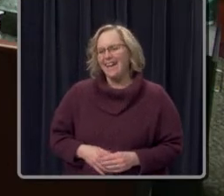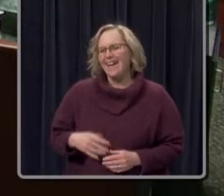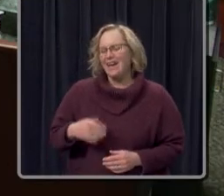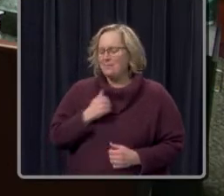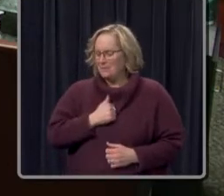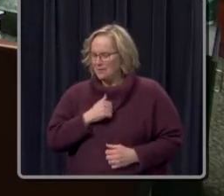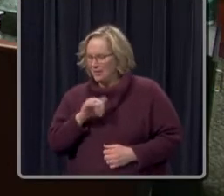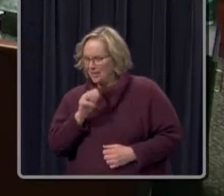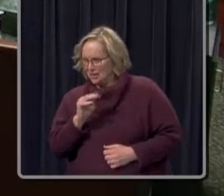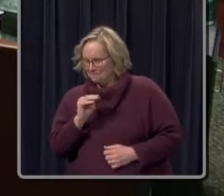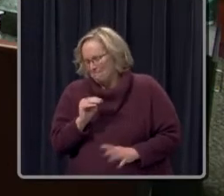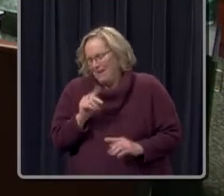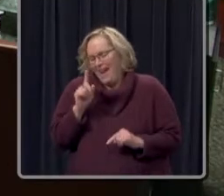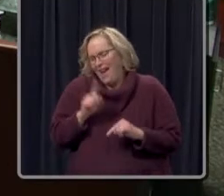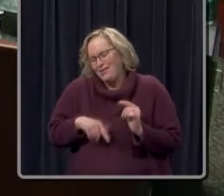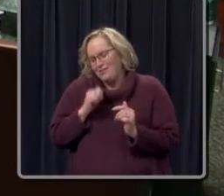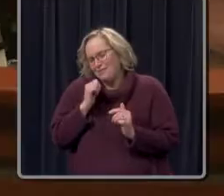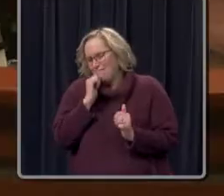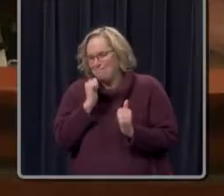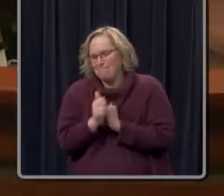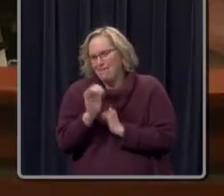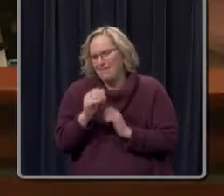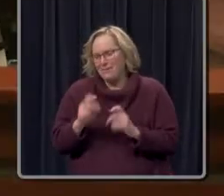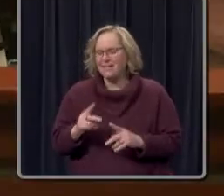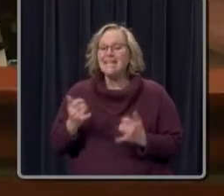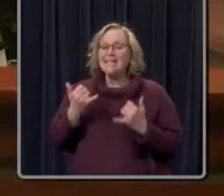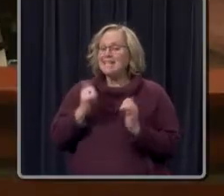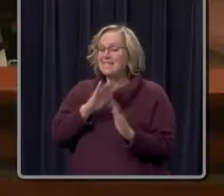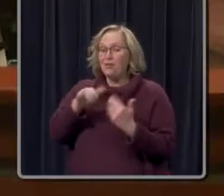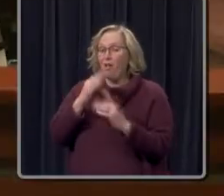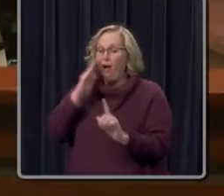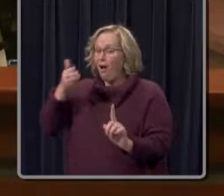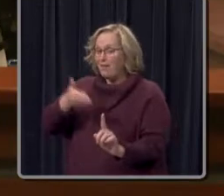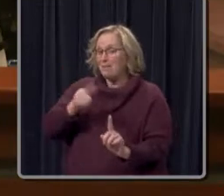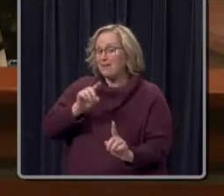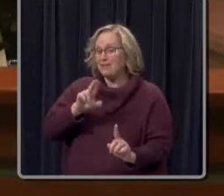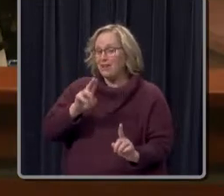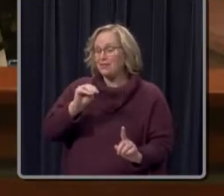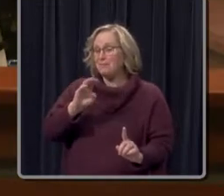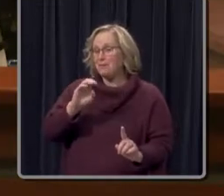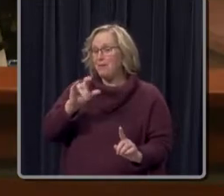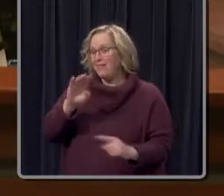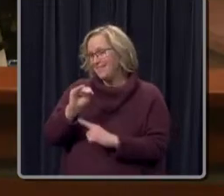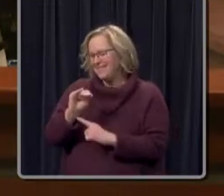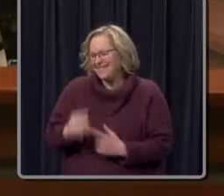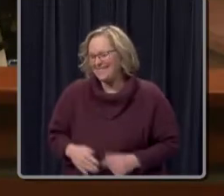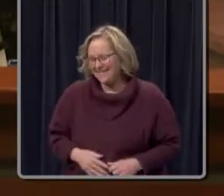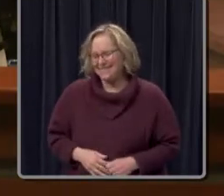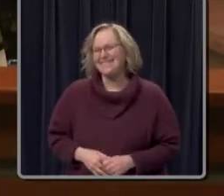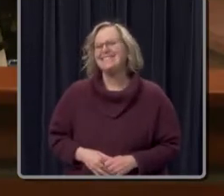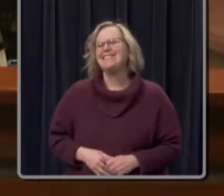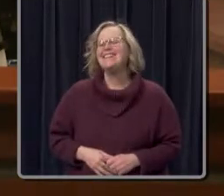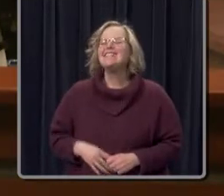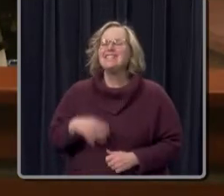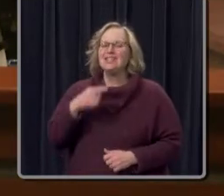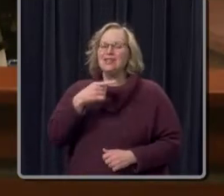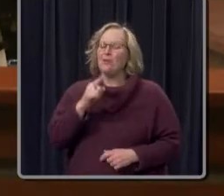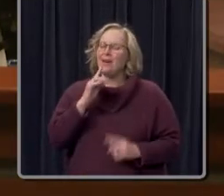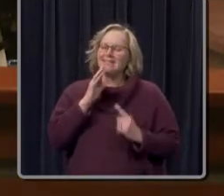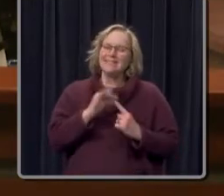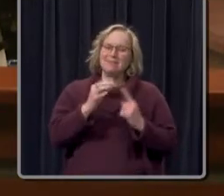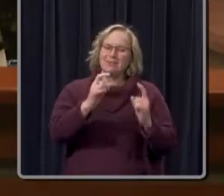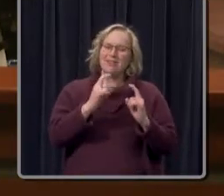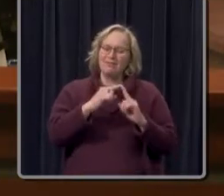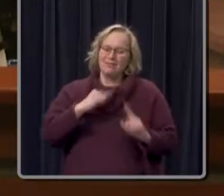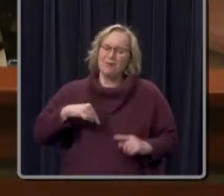Sorry, Jim, I couldn't pass the opportunity. Still all about Dr. McMullen. And there you go. You are a gift to us, Dr.